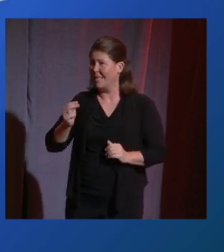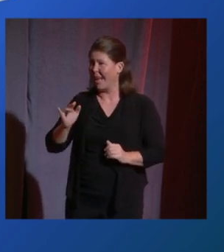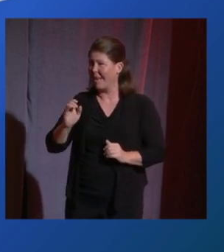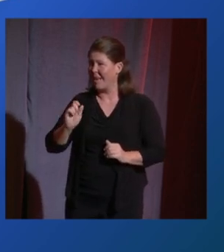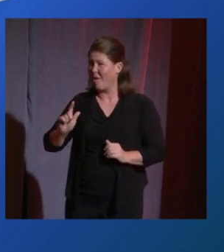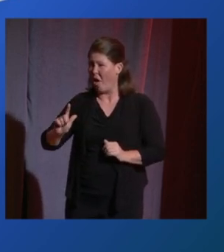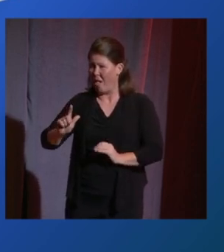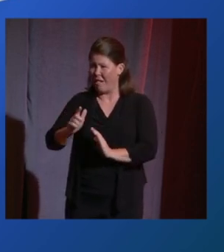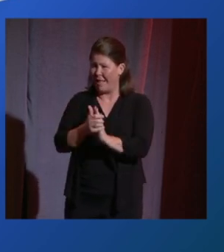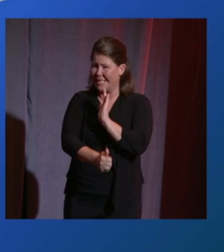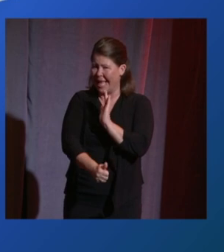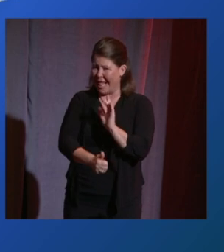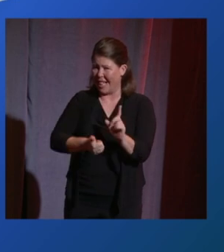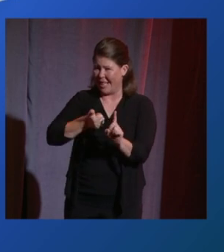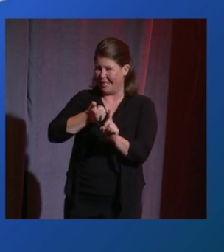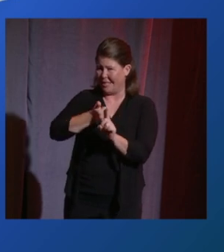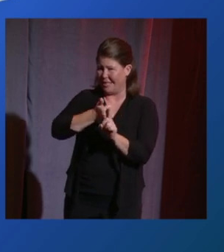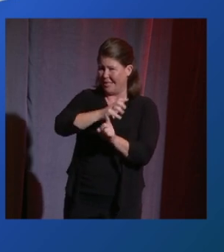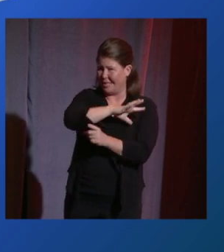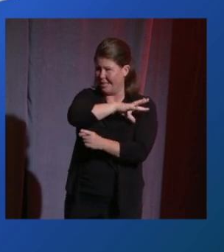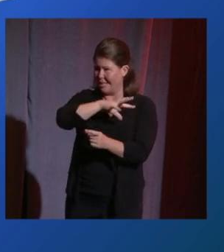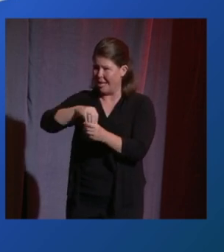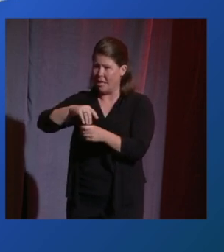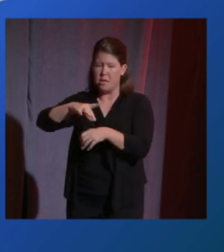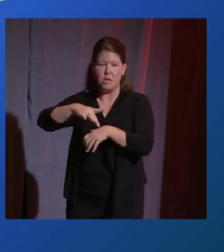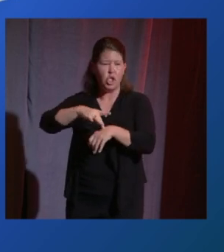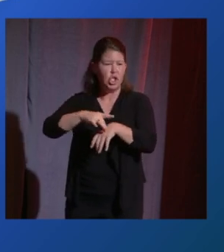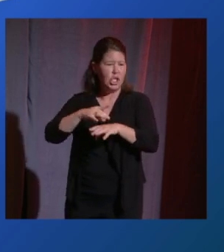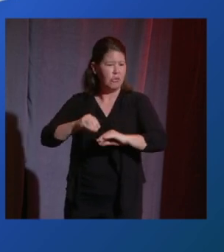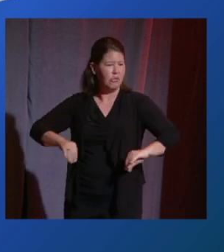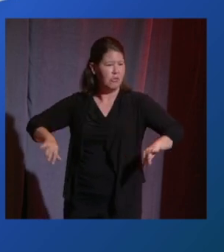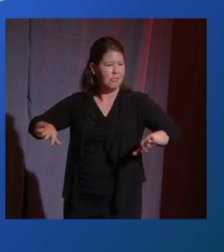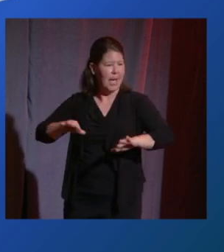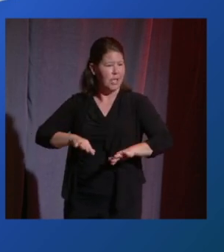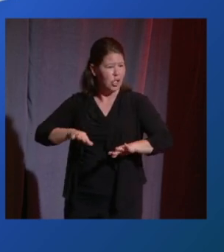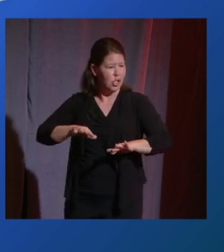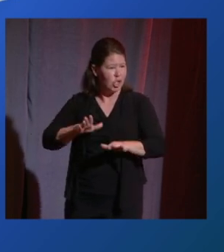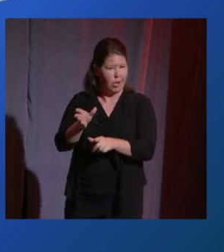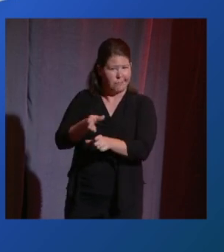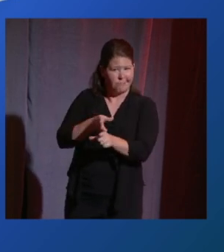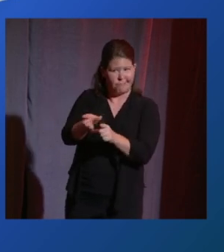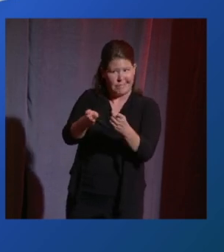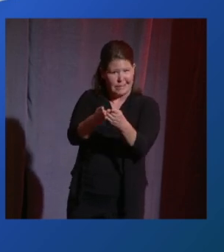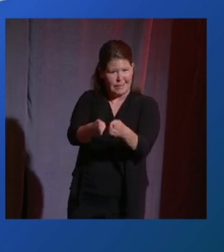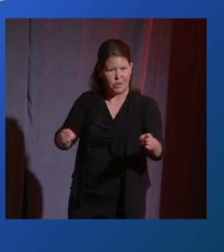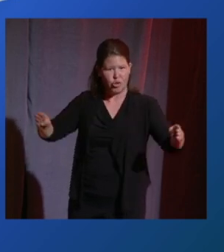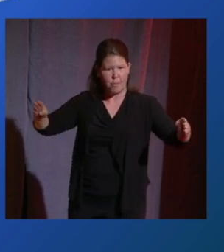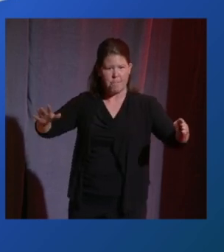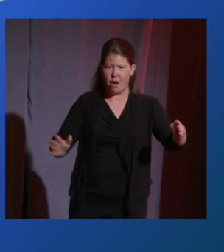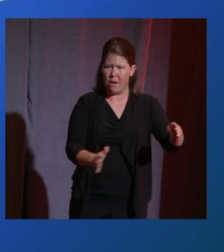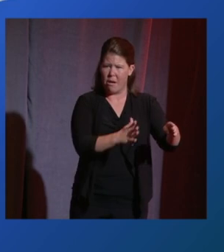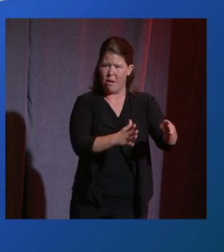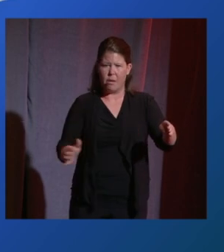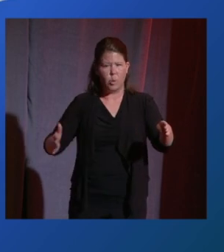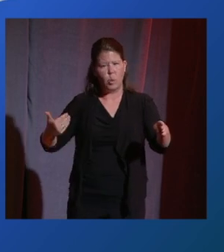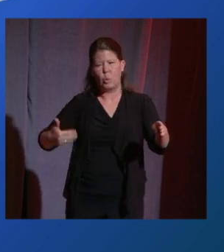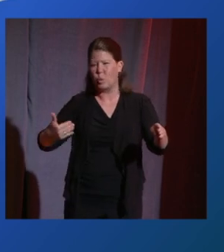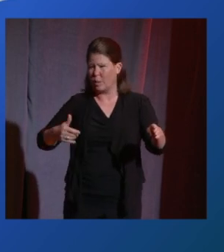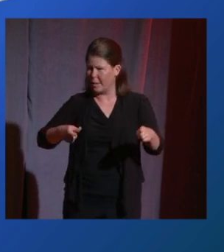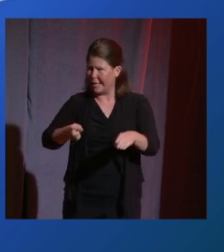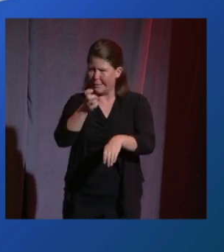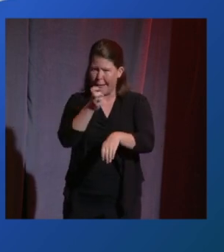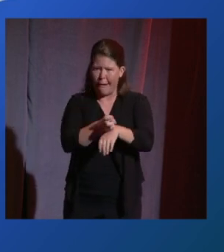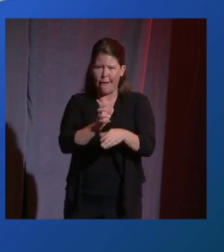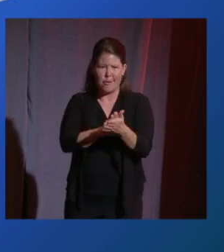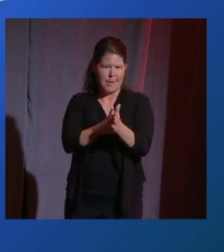hard to standardize for all people because geospatial is everything I see that all